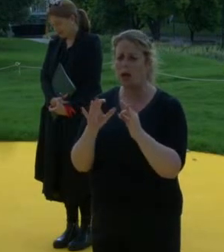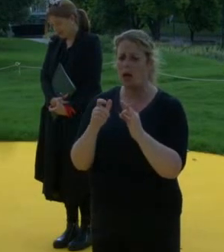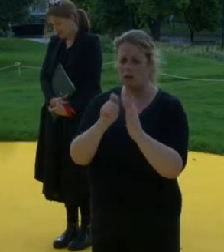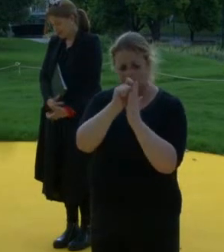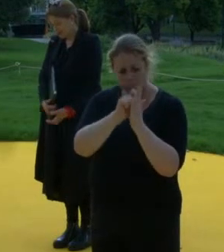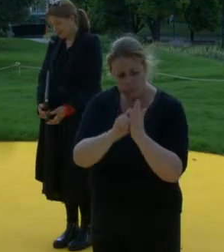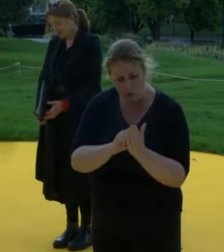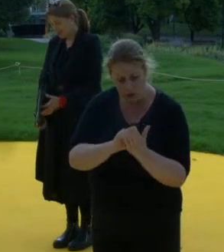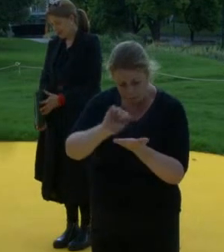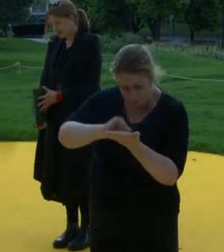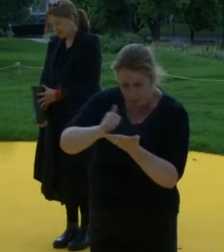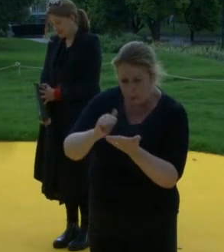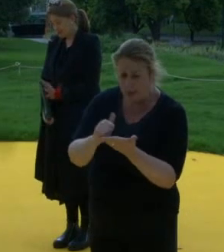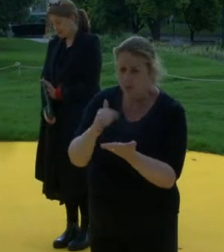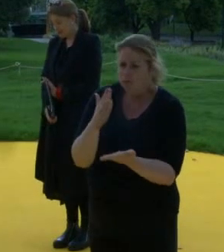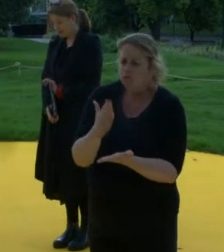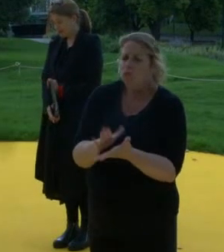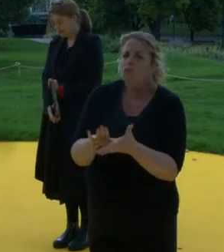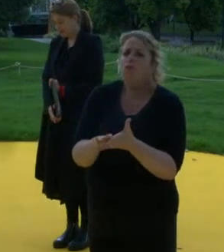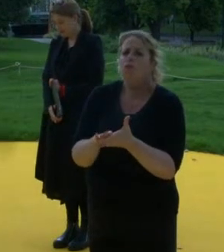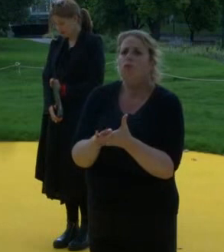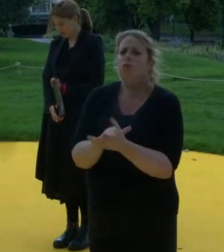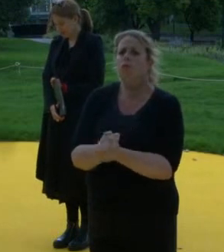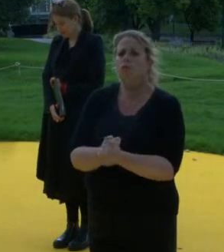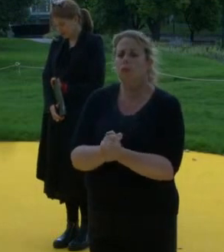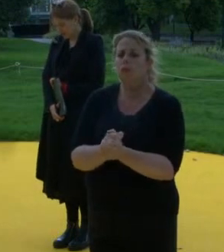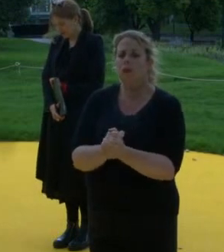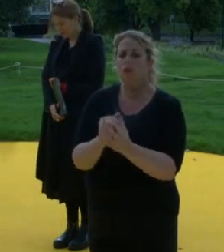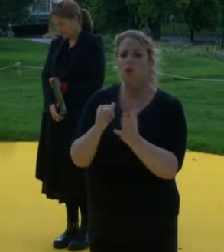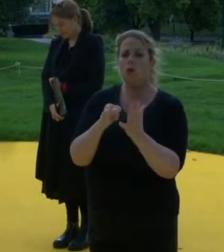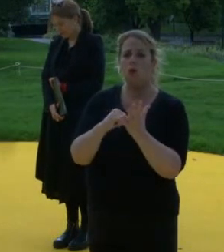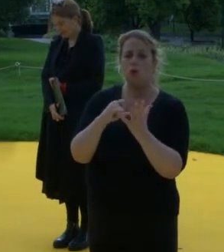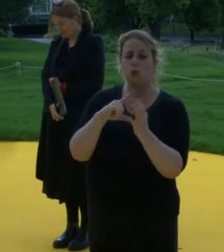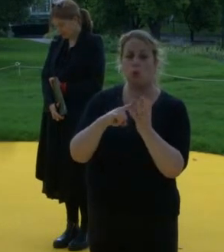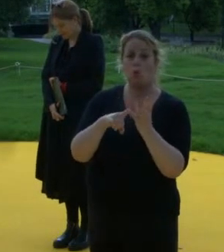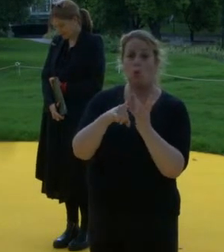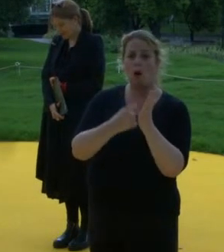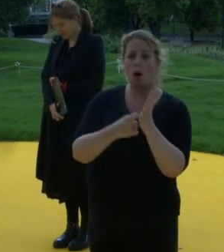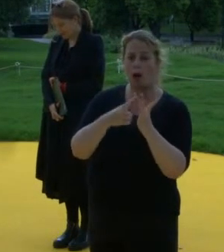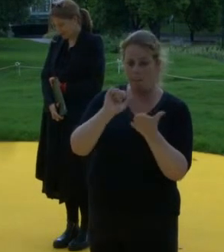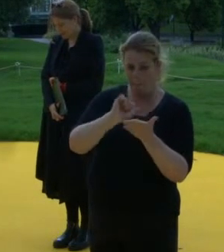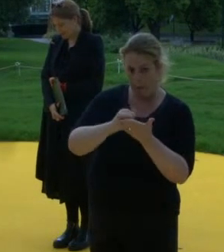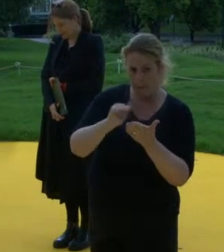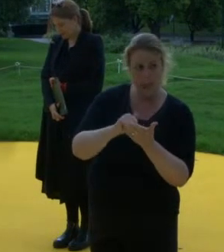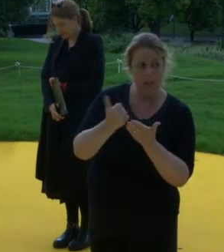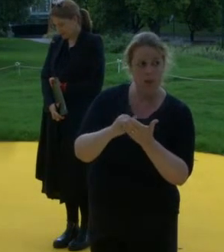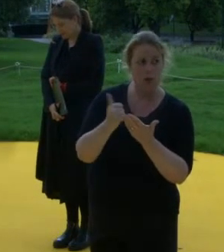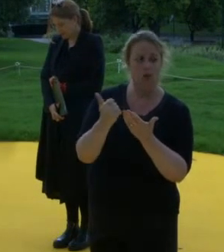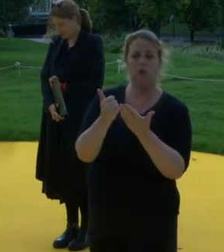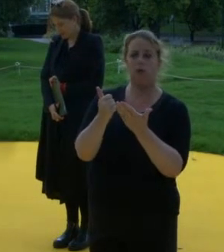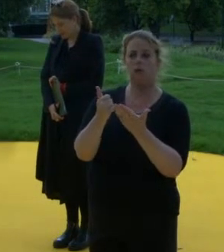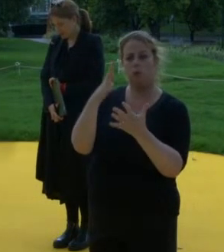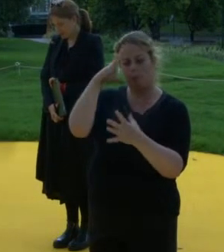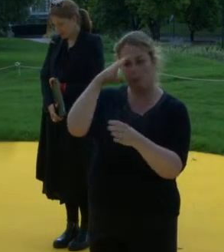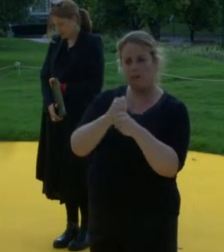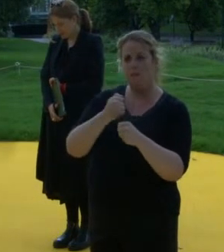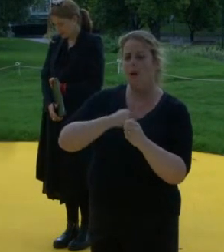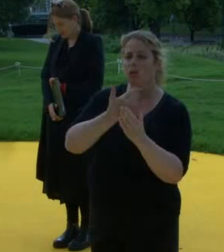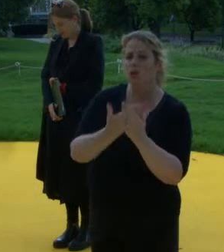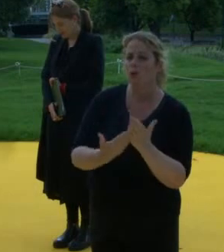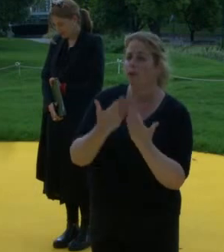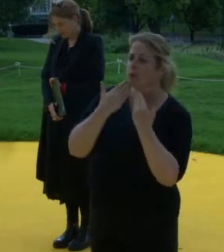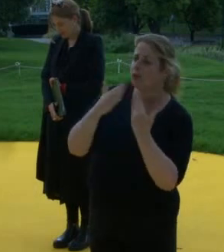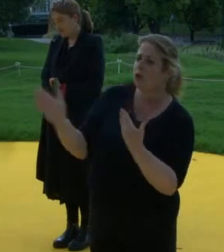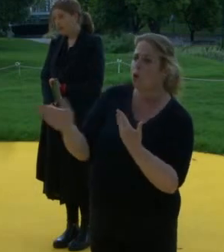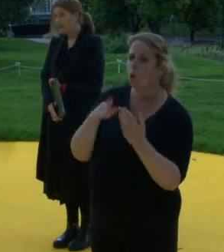published, I am truly grateful for Scribe Publications for believing in my story. I thank the judges in all categories, and